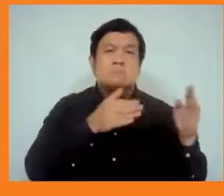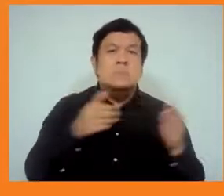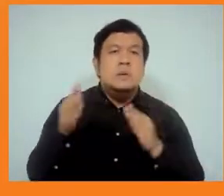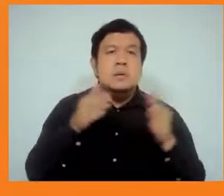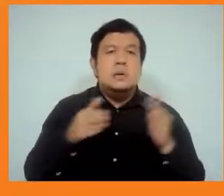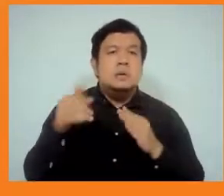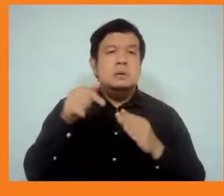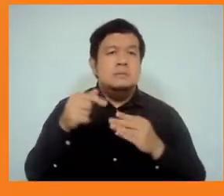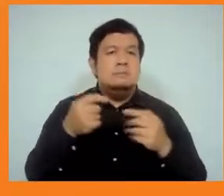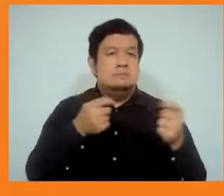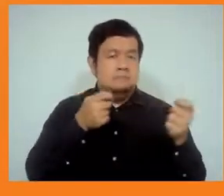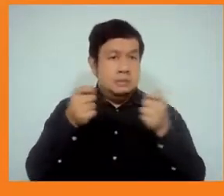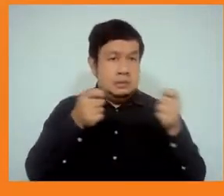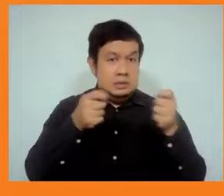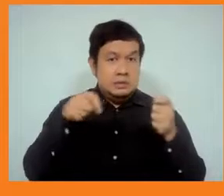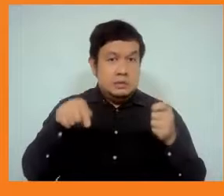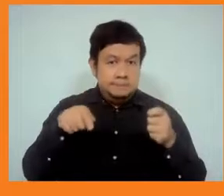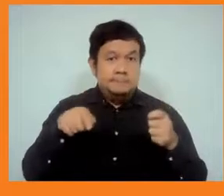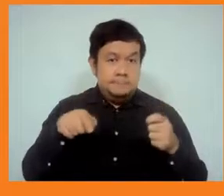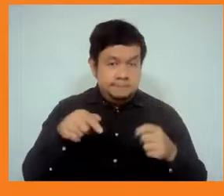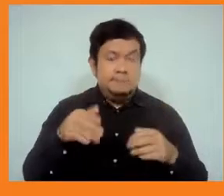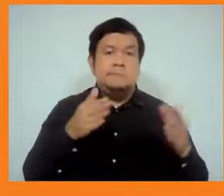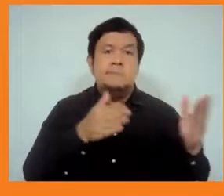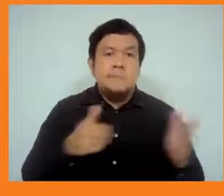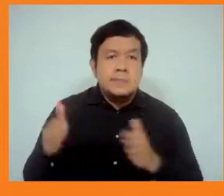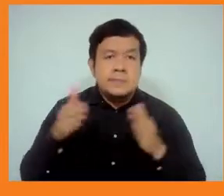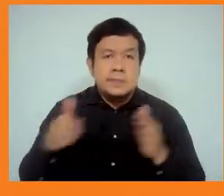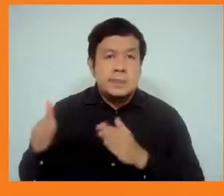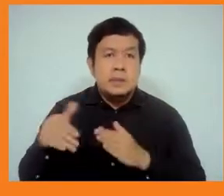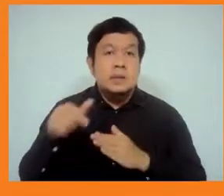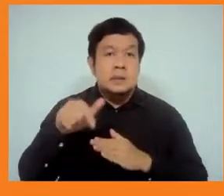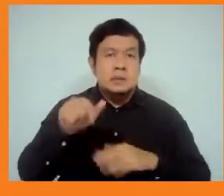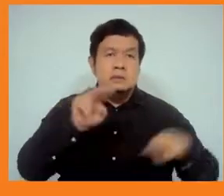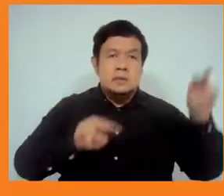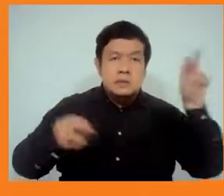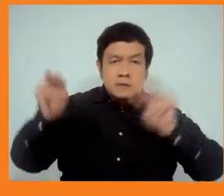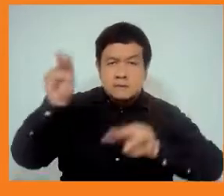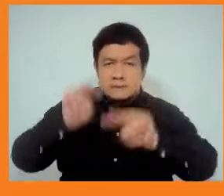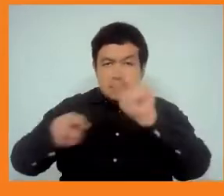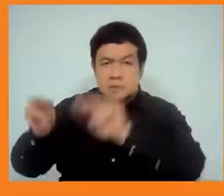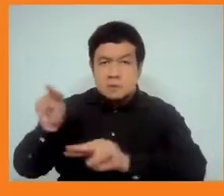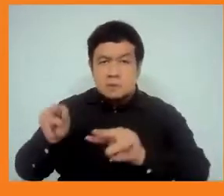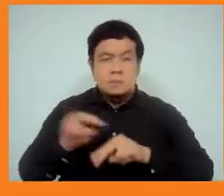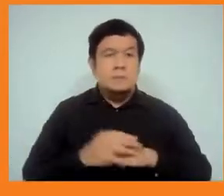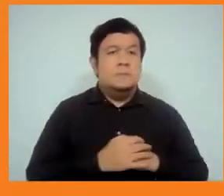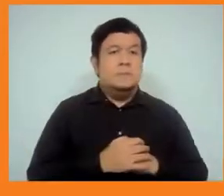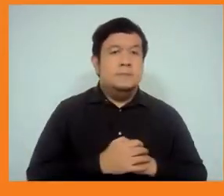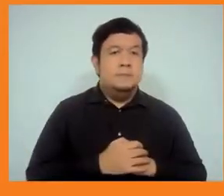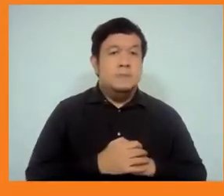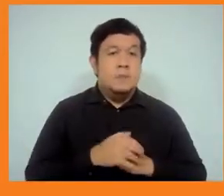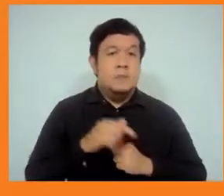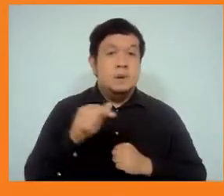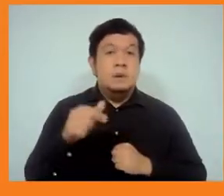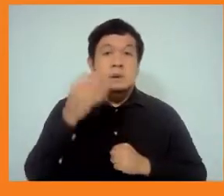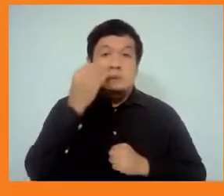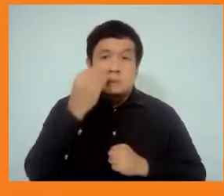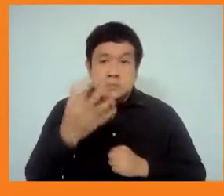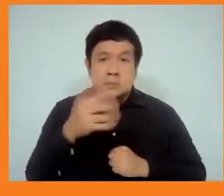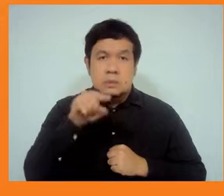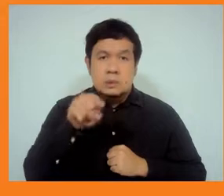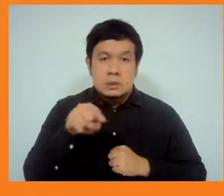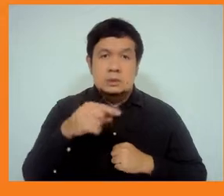to draw your attention to the case of four laborers, Liaquat Ali, who is